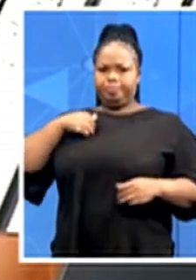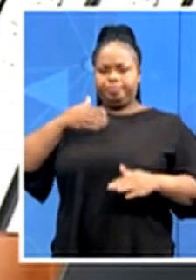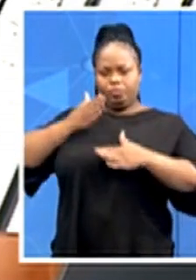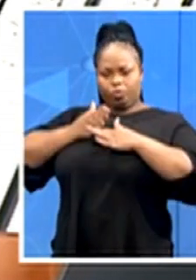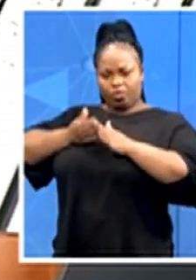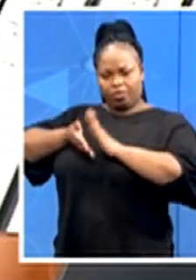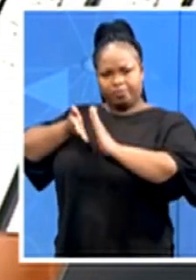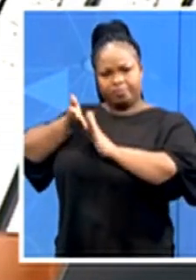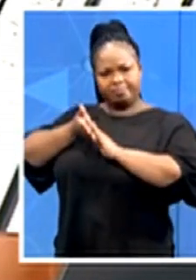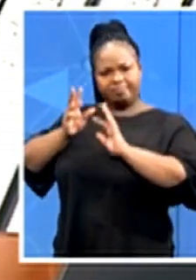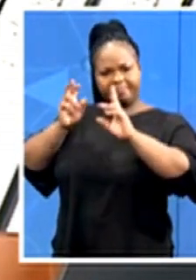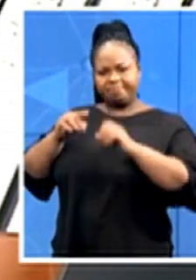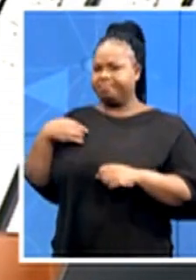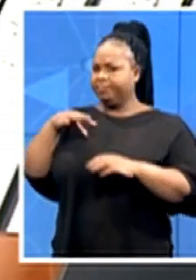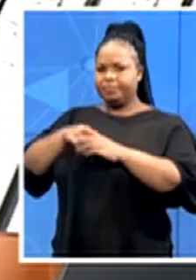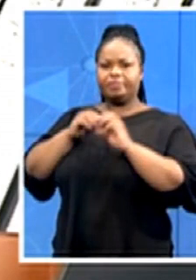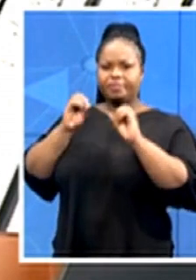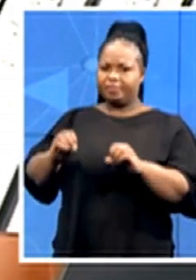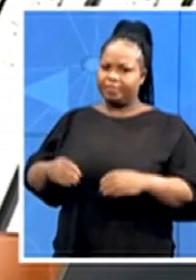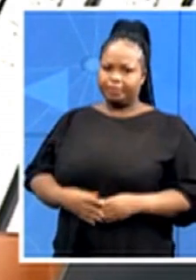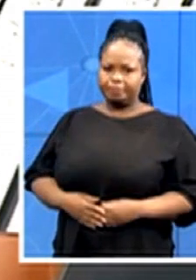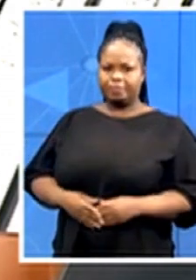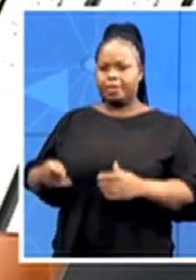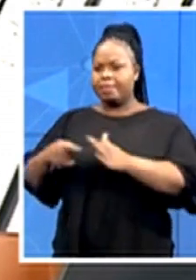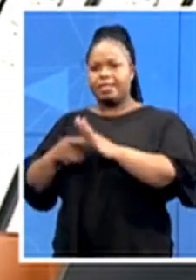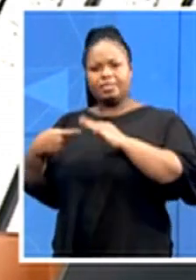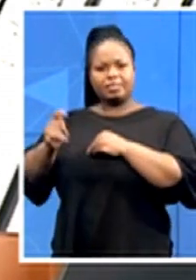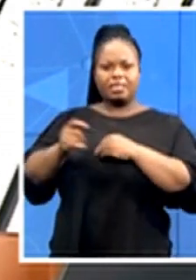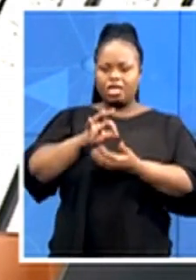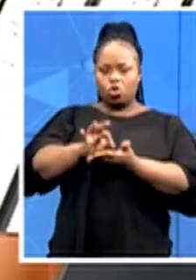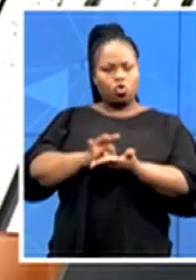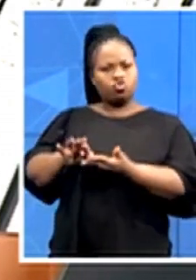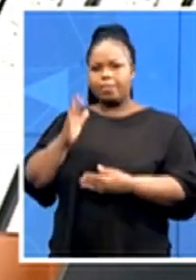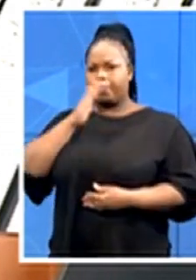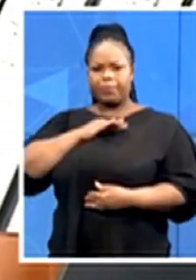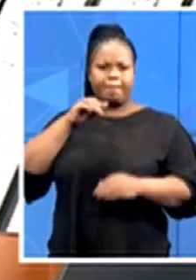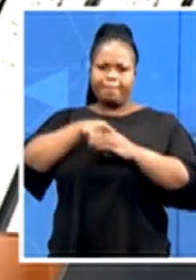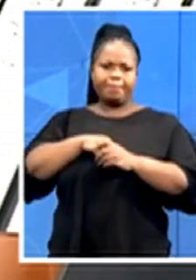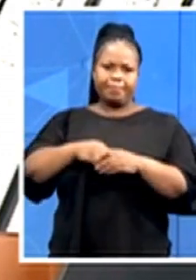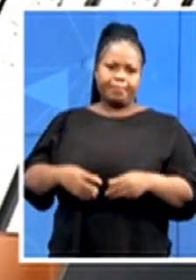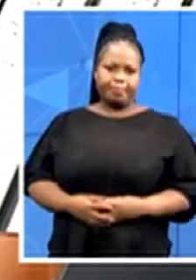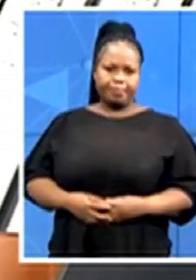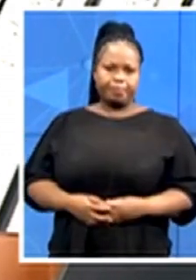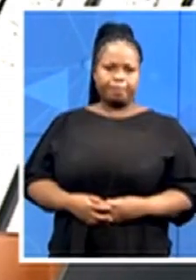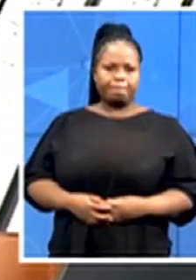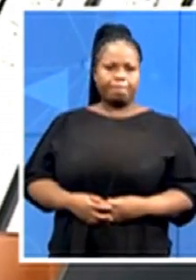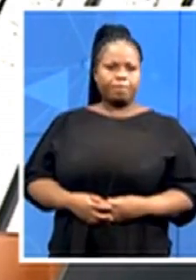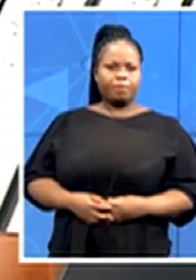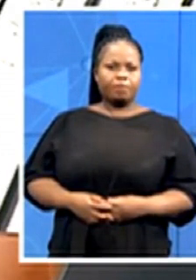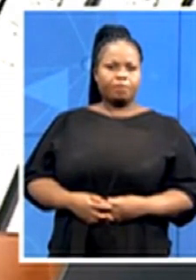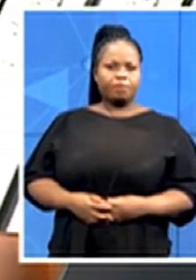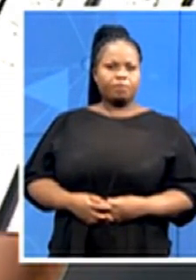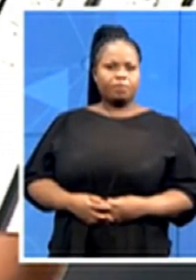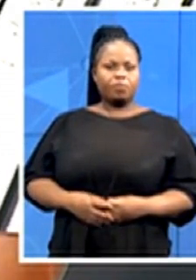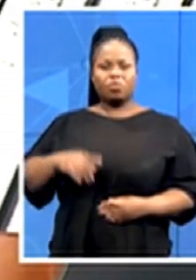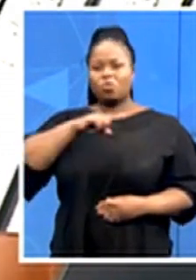not to get involved in contractual matters. To a point where in those roles, I never knew